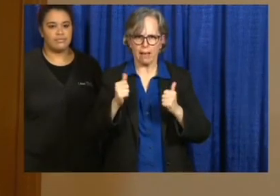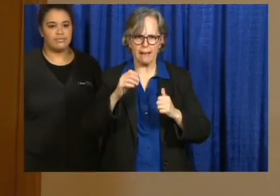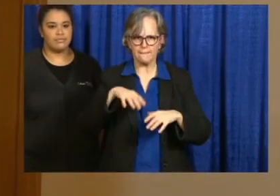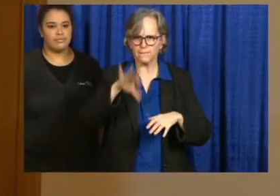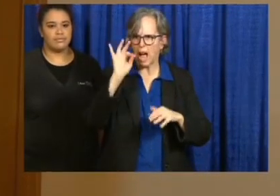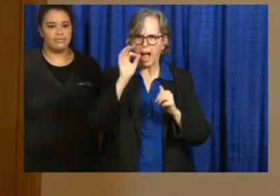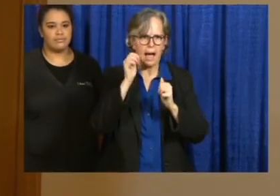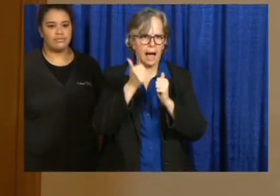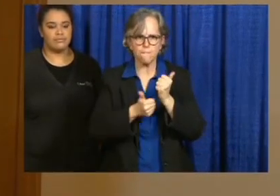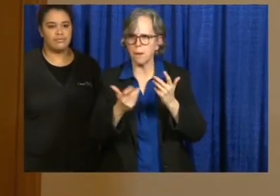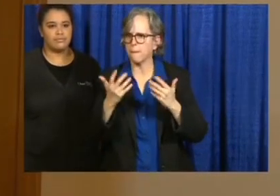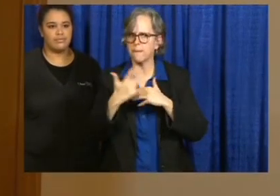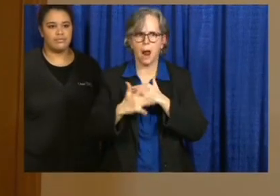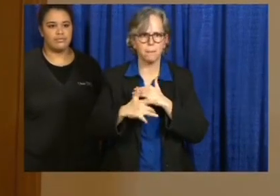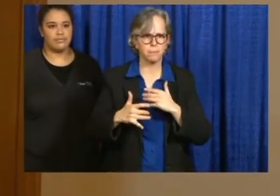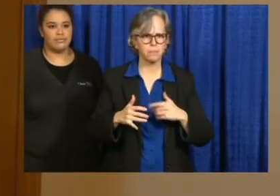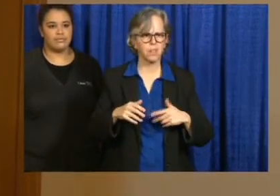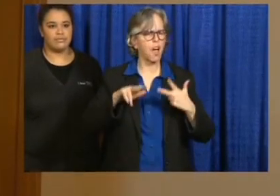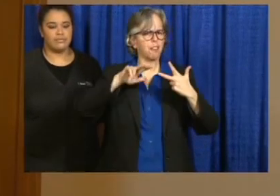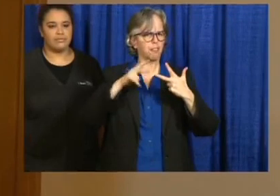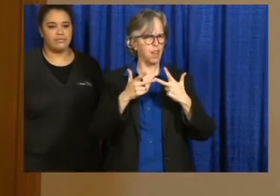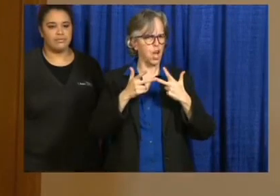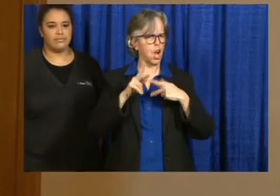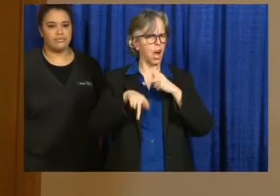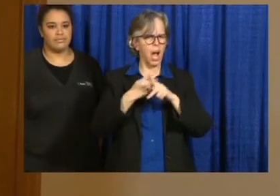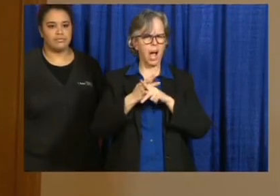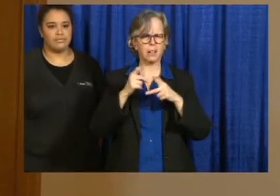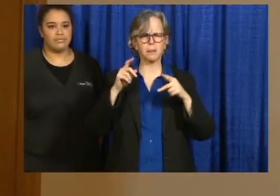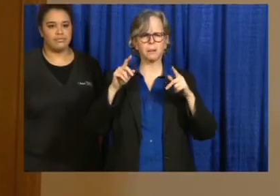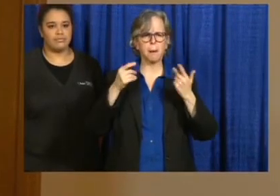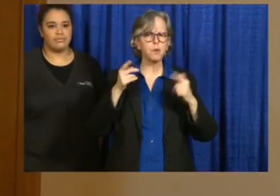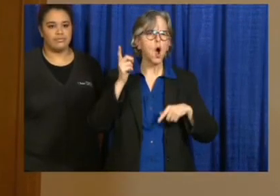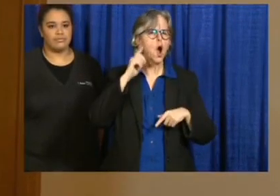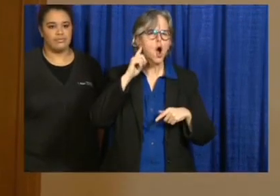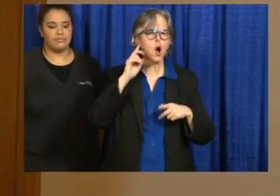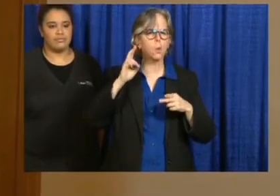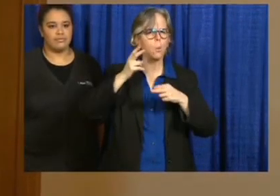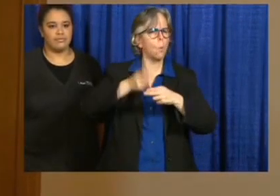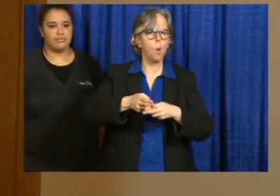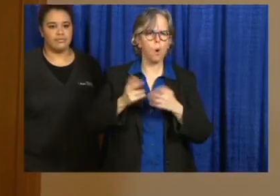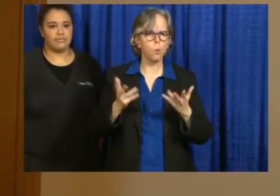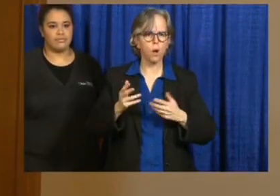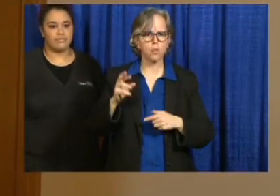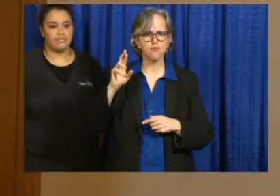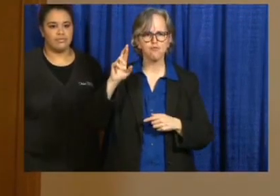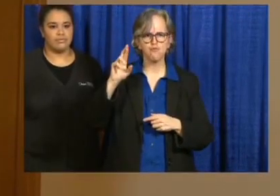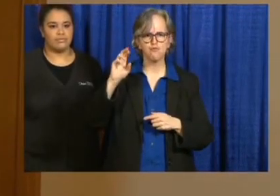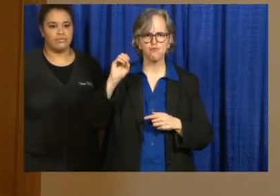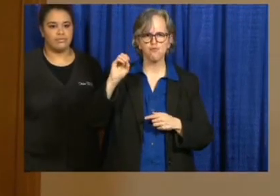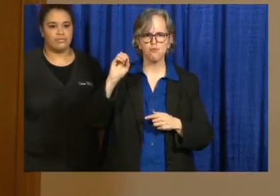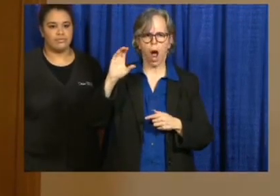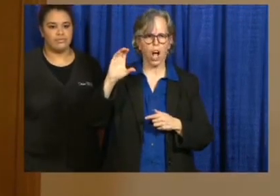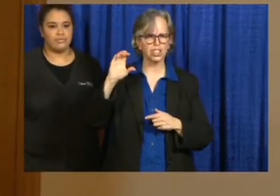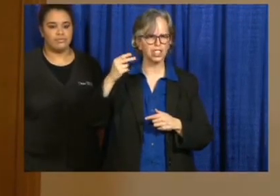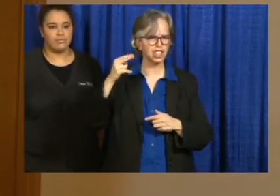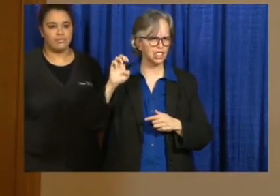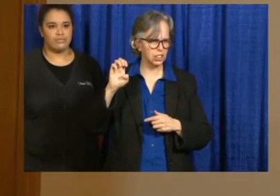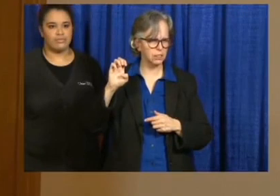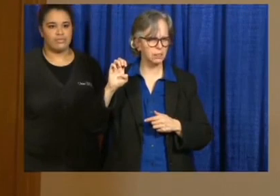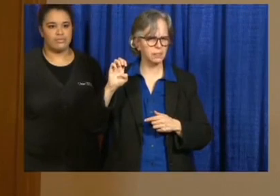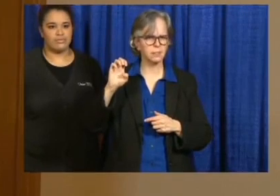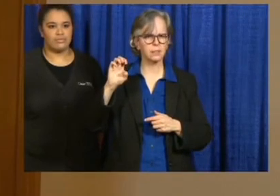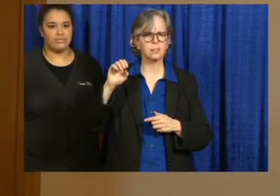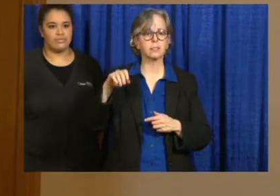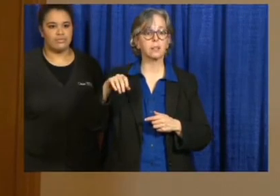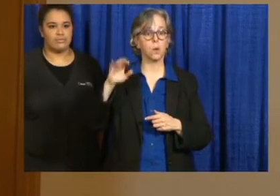then there's a third type of, you've heard a little bit about Roche and these high throughput machines. One of my